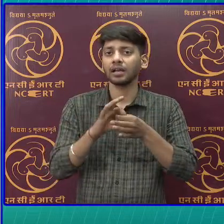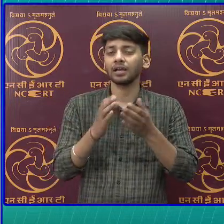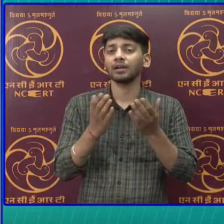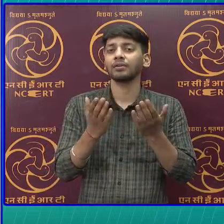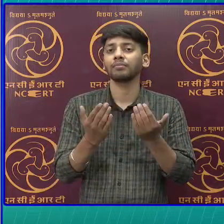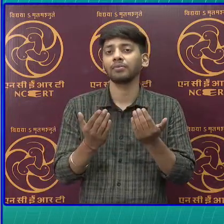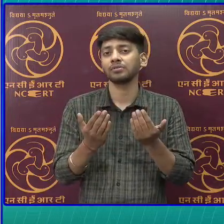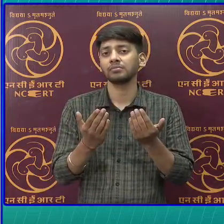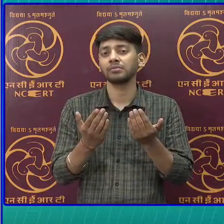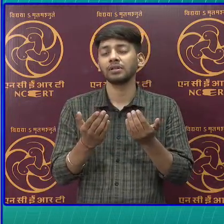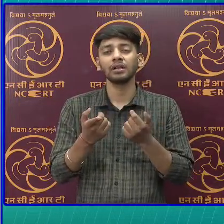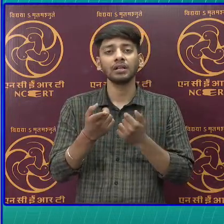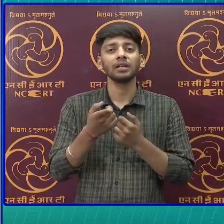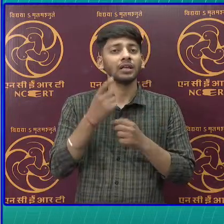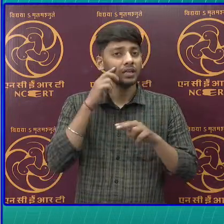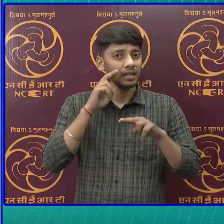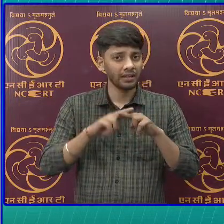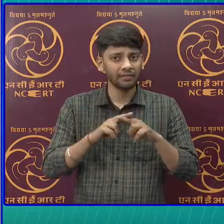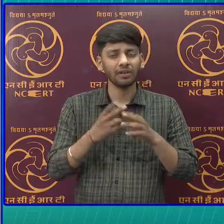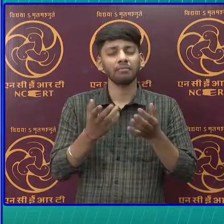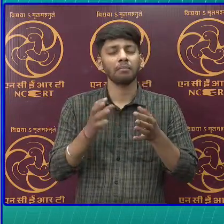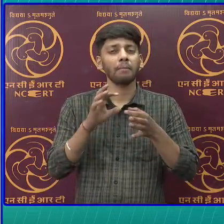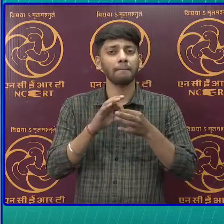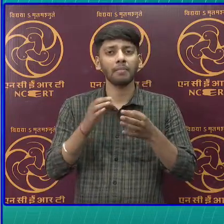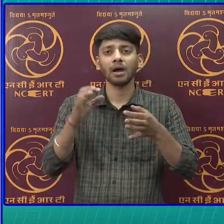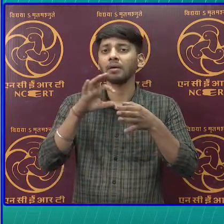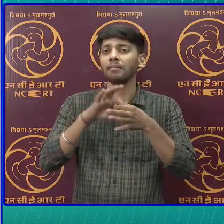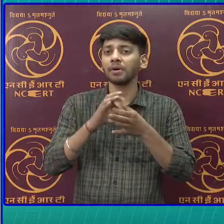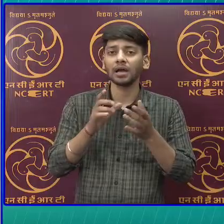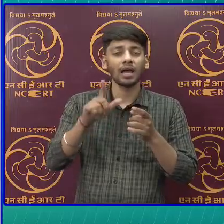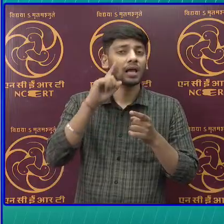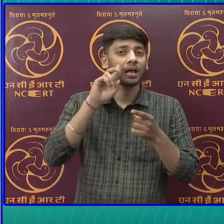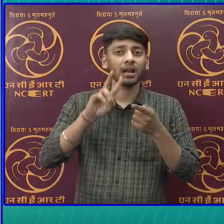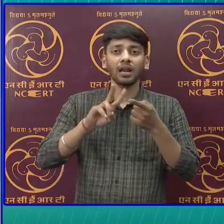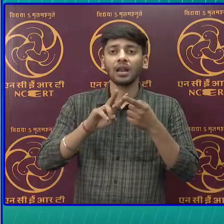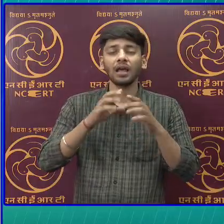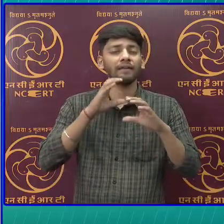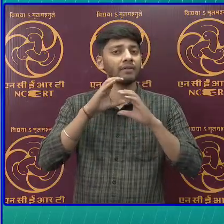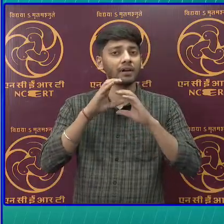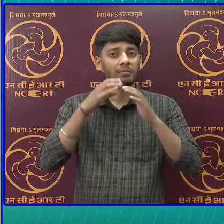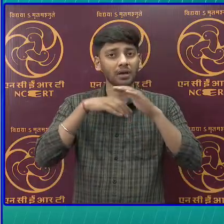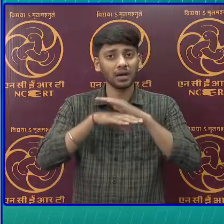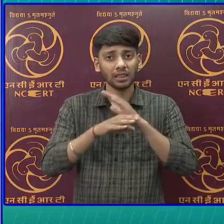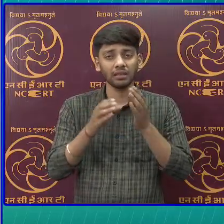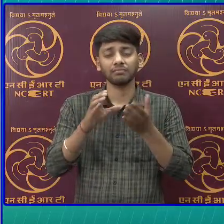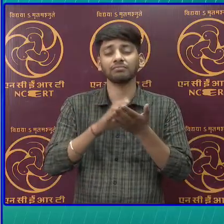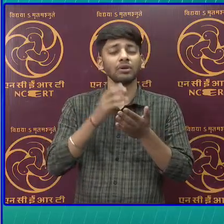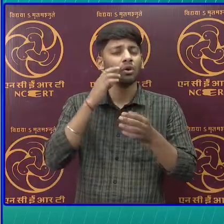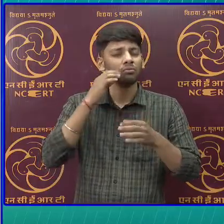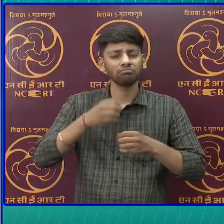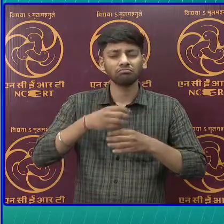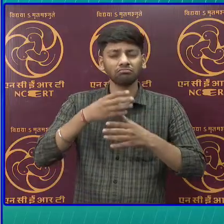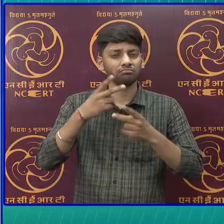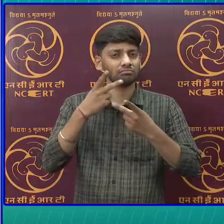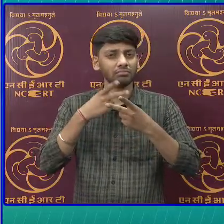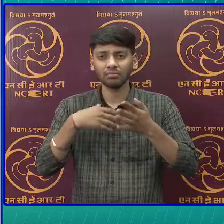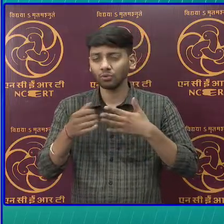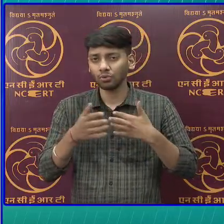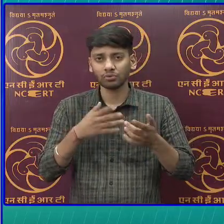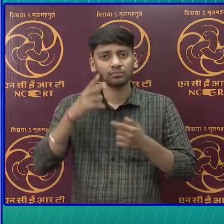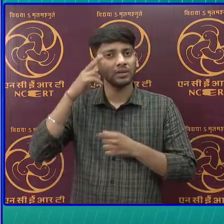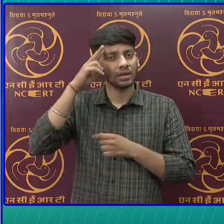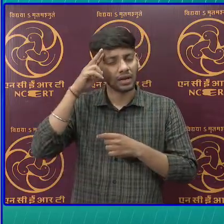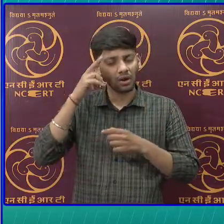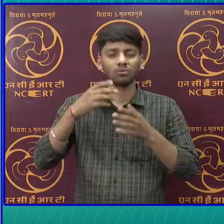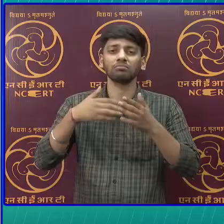can connect with us. And even you can participate in our live conversations by raising your comments, your queries or whatever you want in